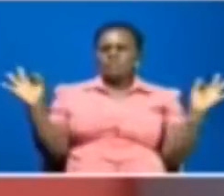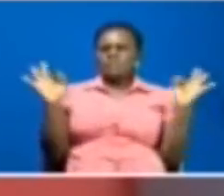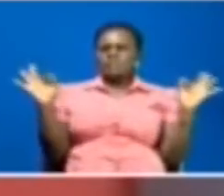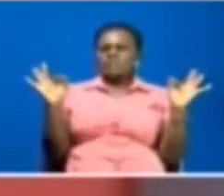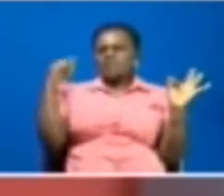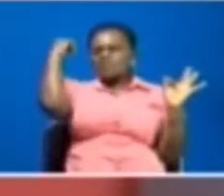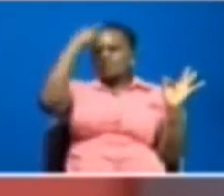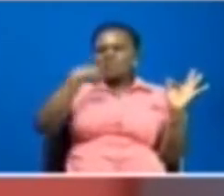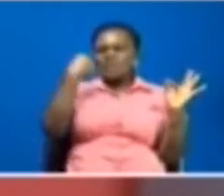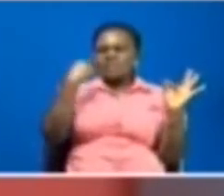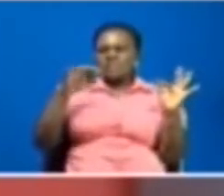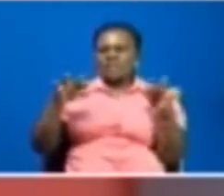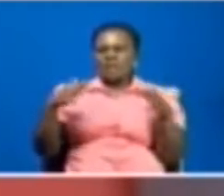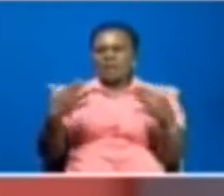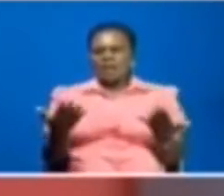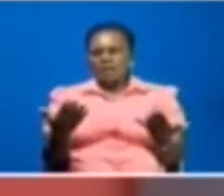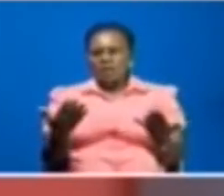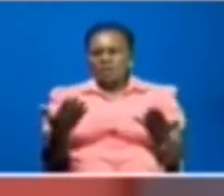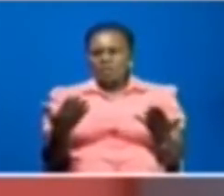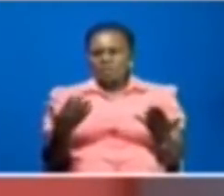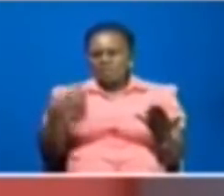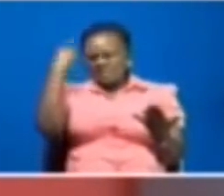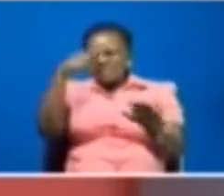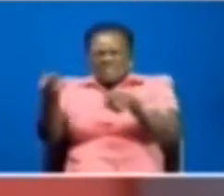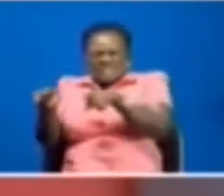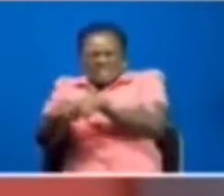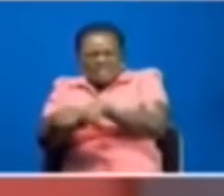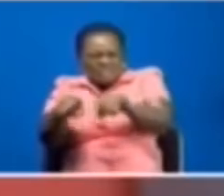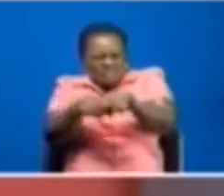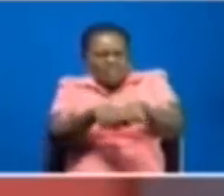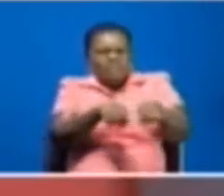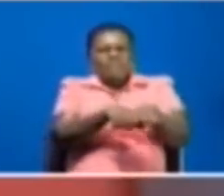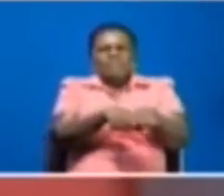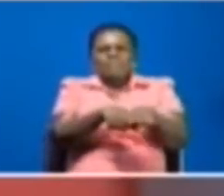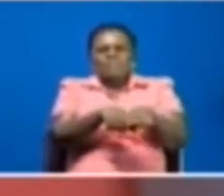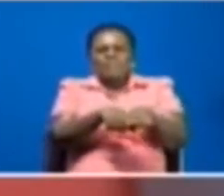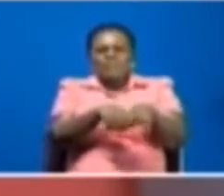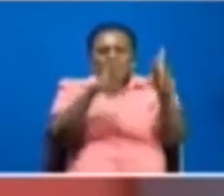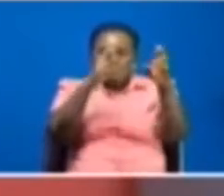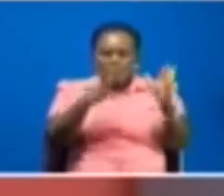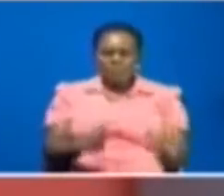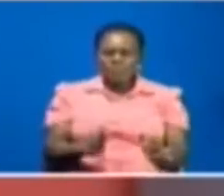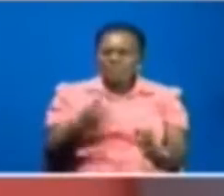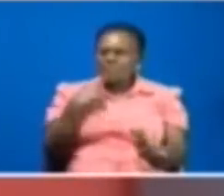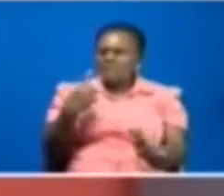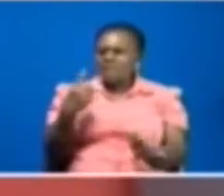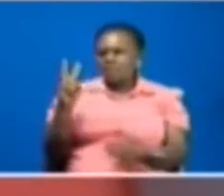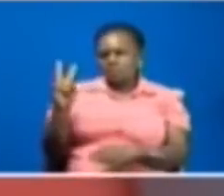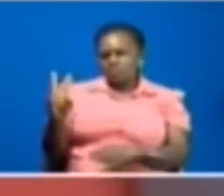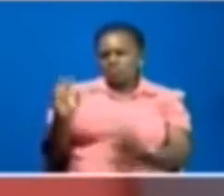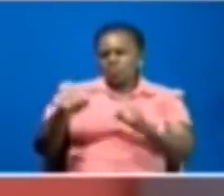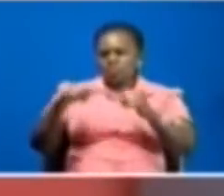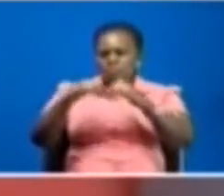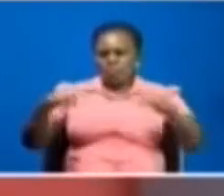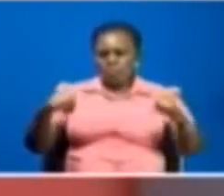similarity of their facial features, showing they looked exactly the same. KTN's Elvis Koske reports that the two may have been